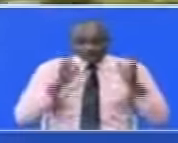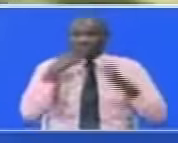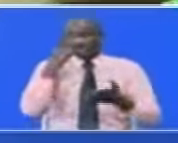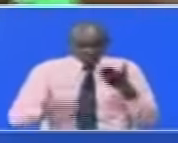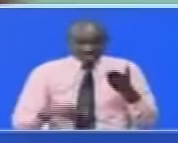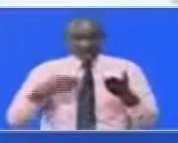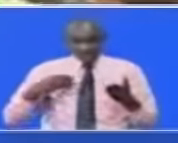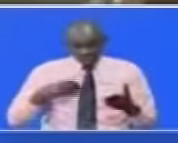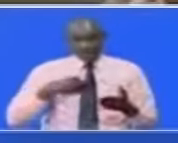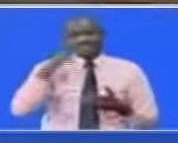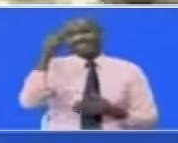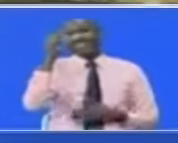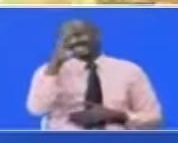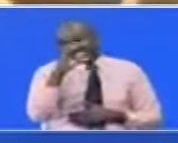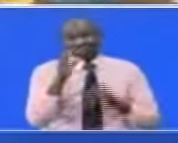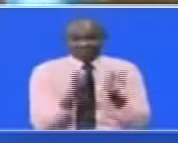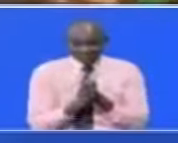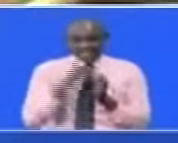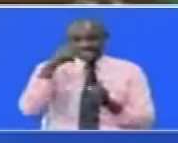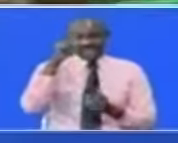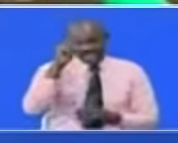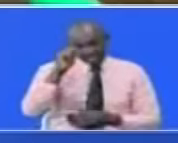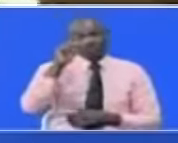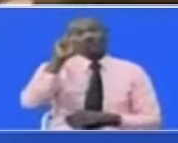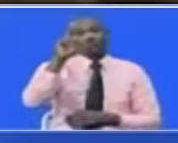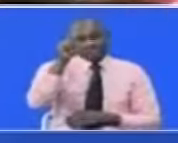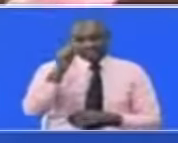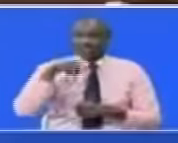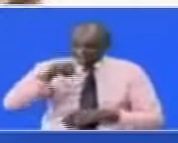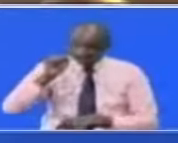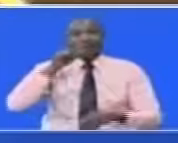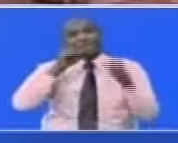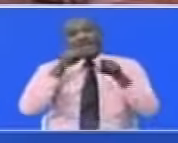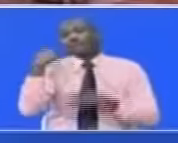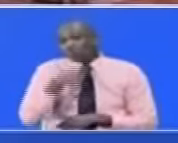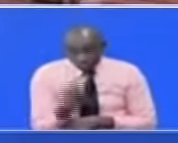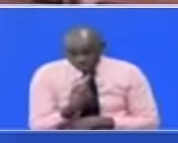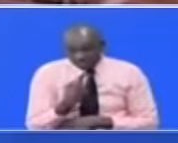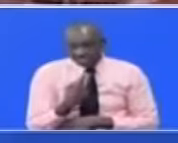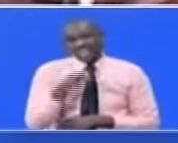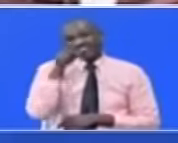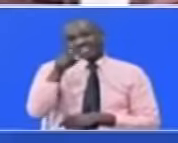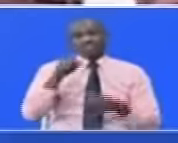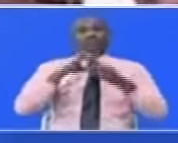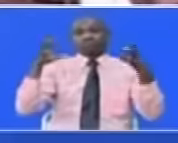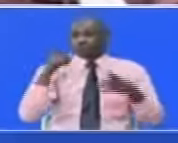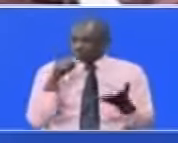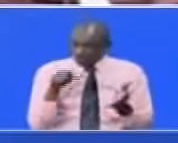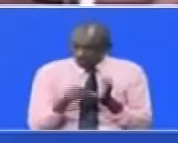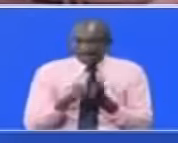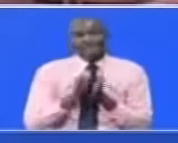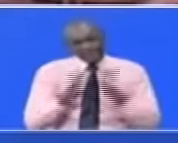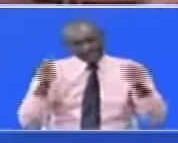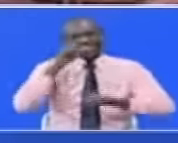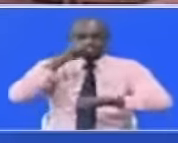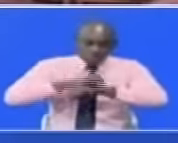from the giant teachers unions NAT and KUPPET are squarely laying the blame for the dismal performance of public